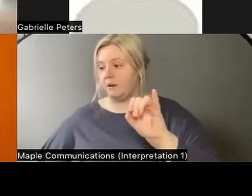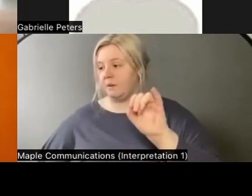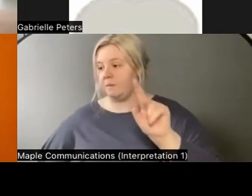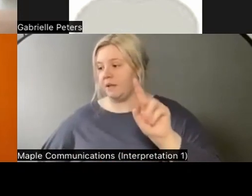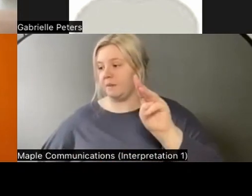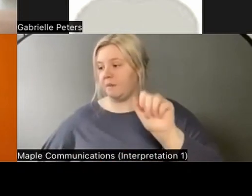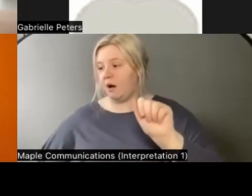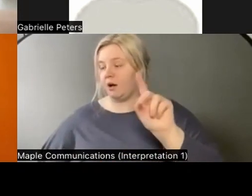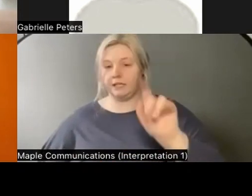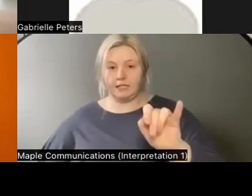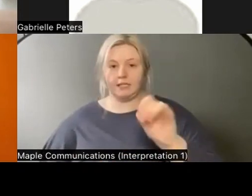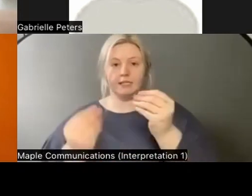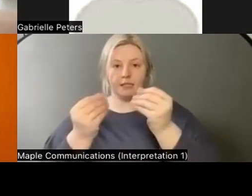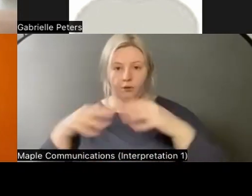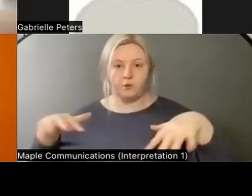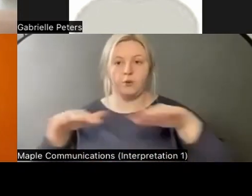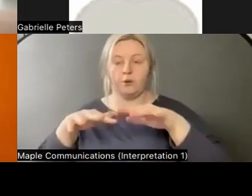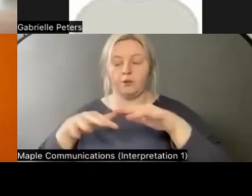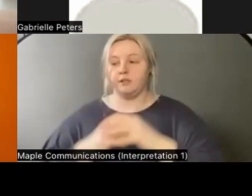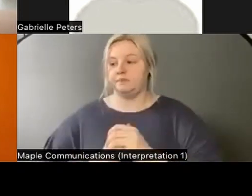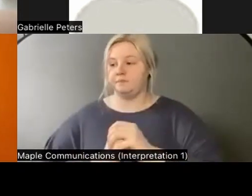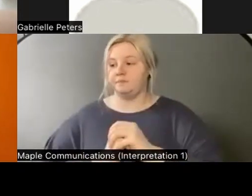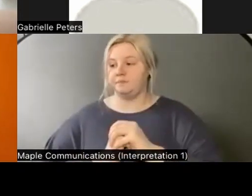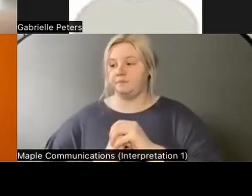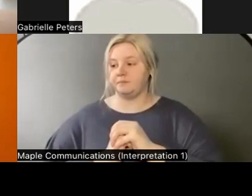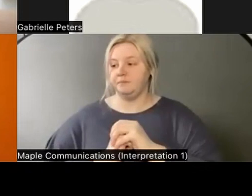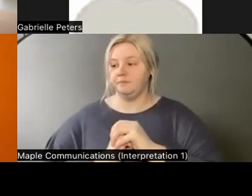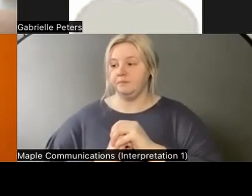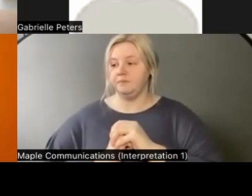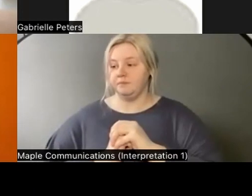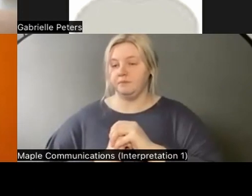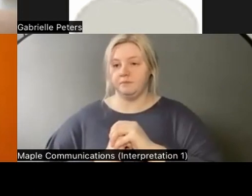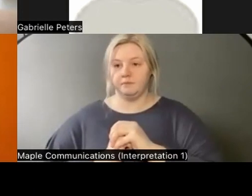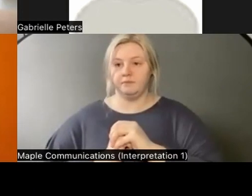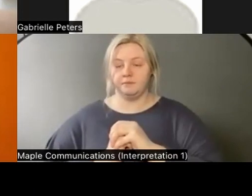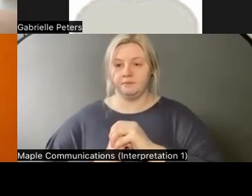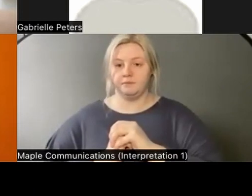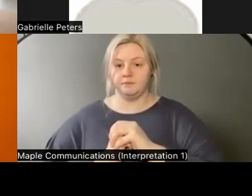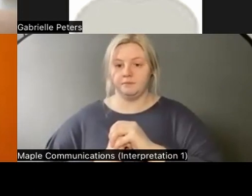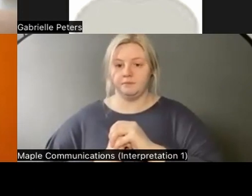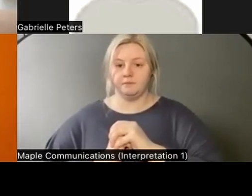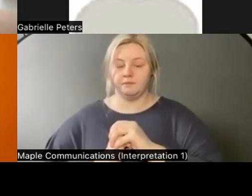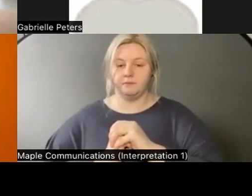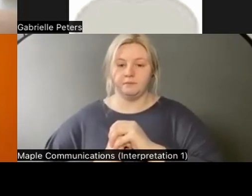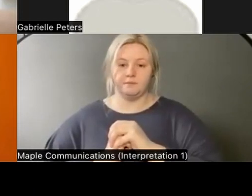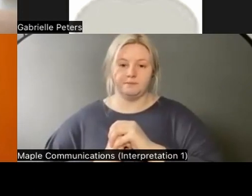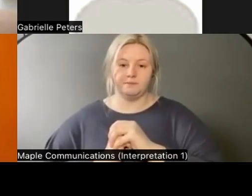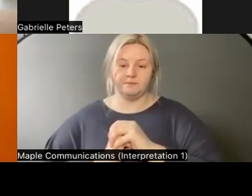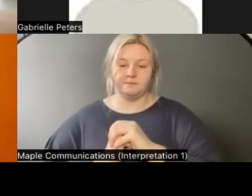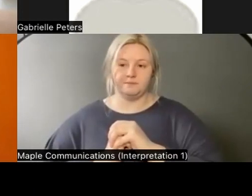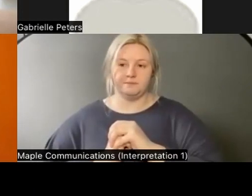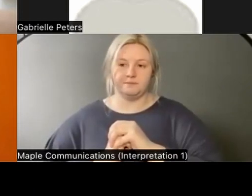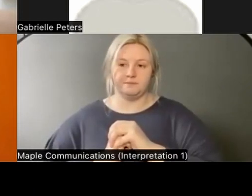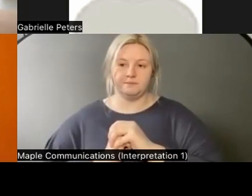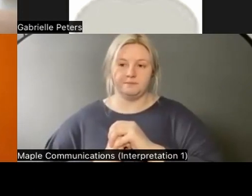and unceded territory of the Mi'kmaq people. My pronouns are she, her. I appear